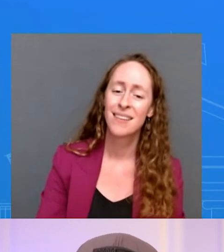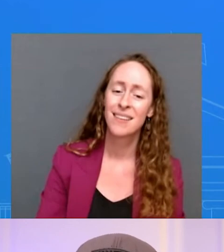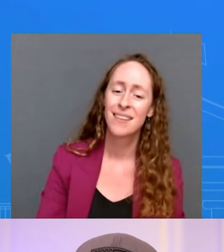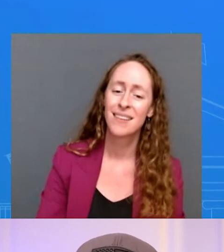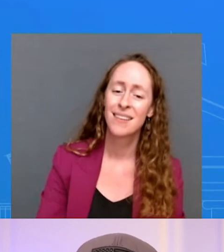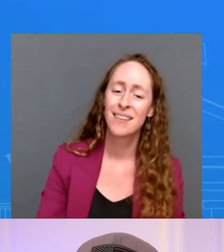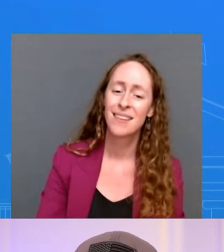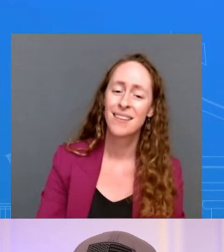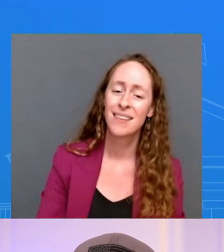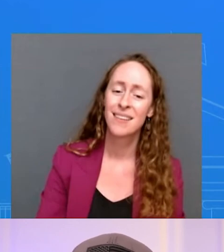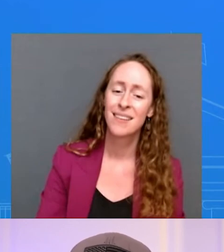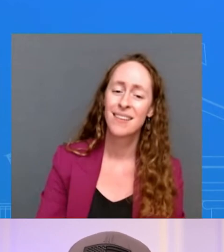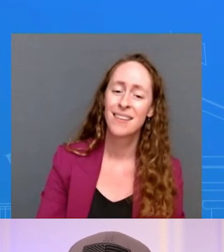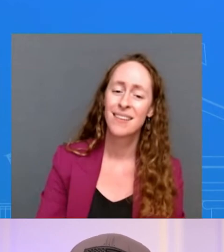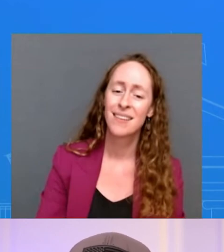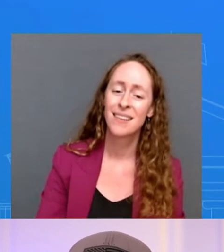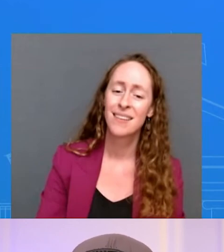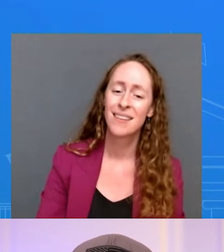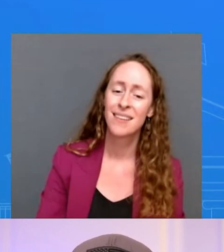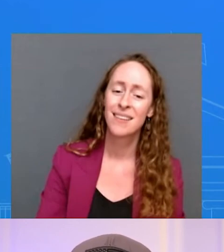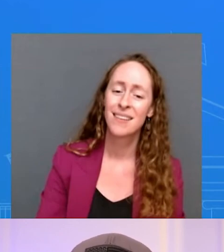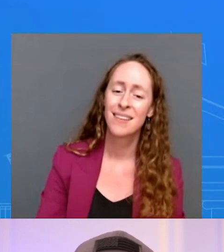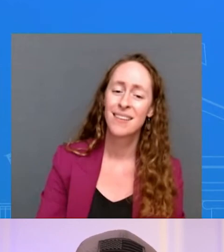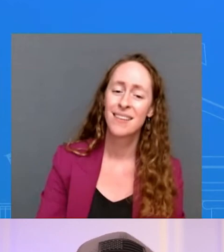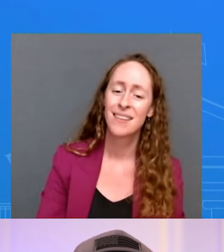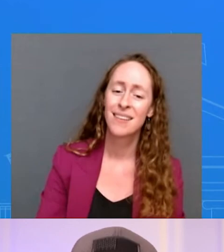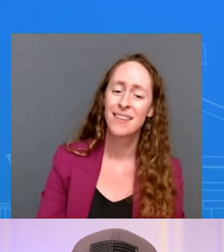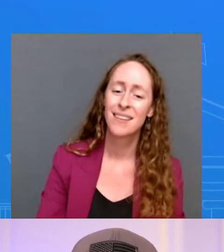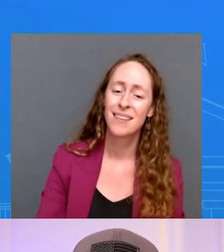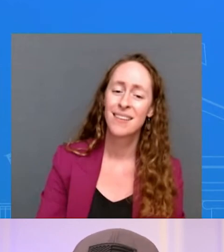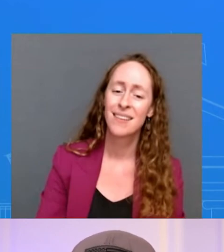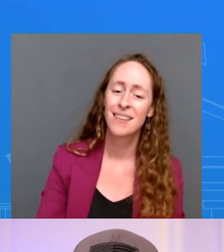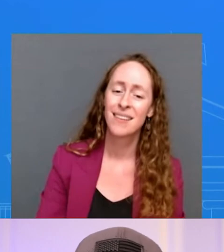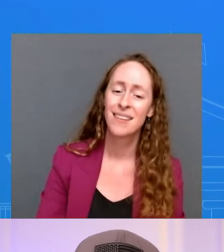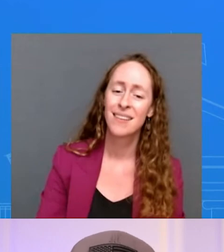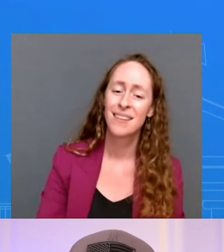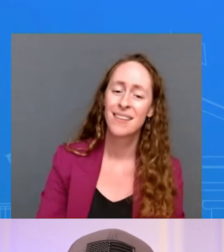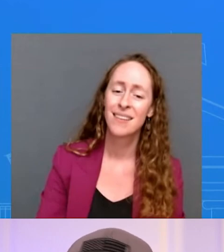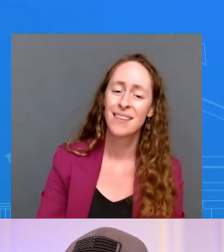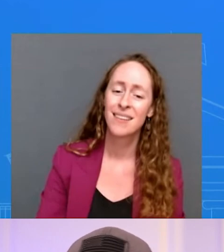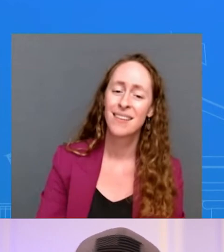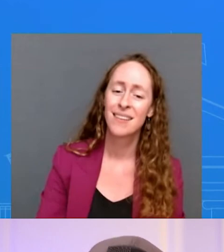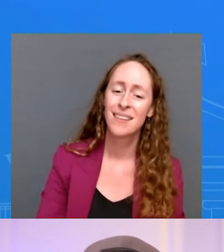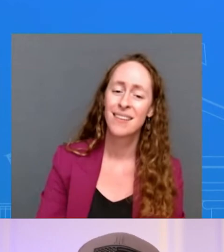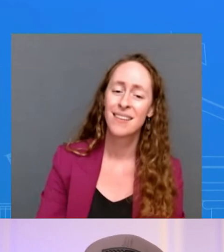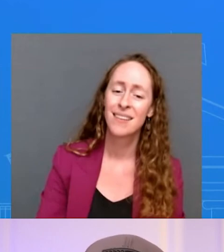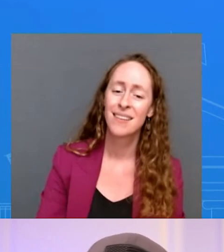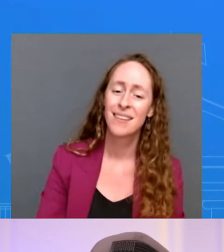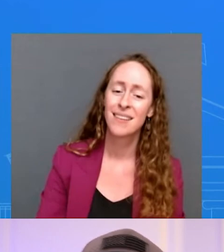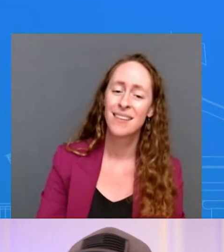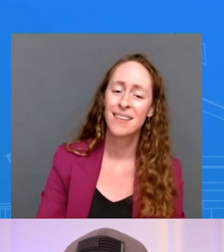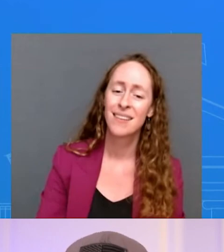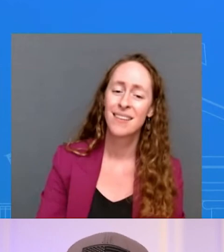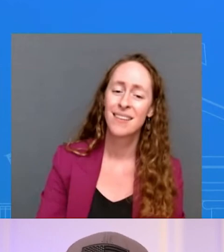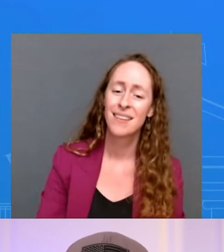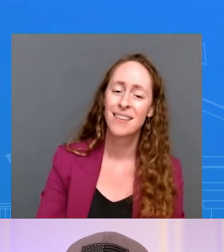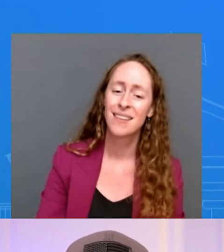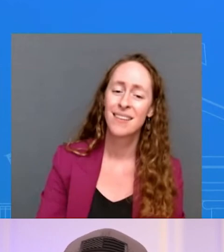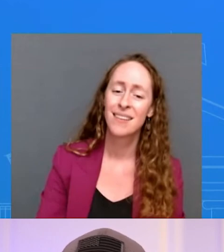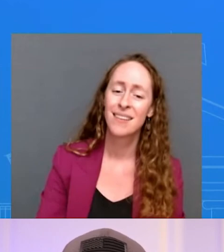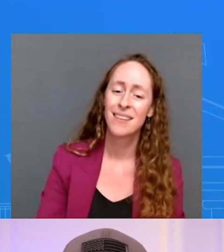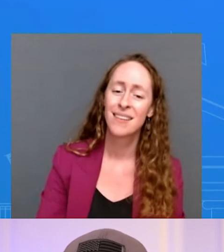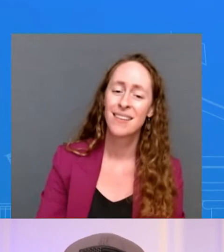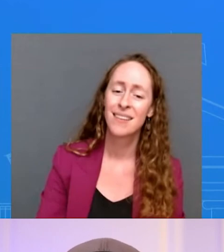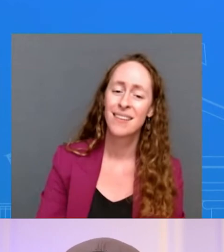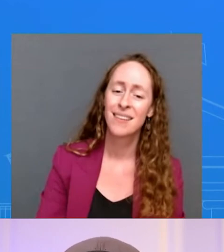solve anything, then the guy just sucks at his job. So if he's that busy, according to John Kirby, where he's working through his illness, doing all these things,